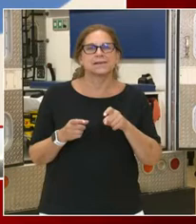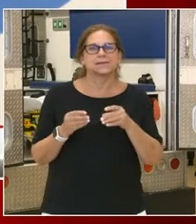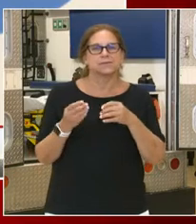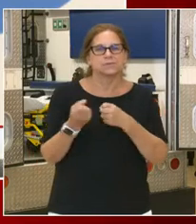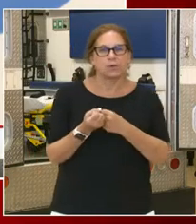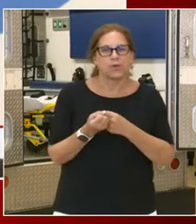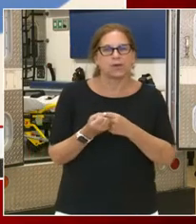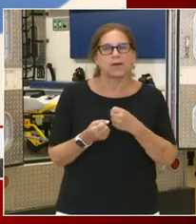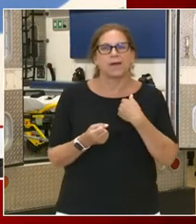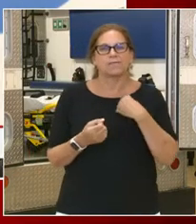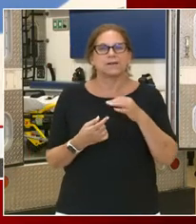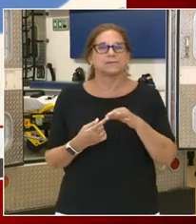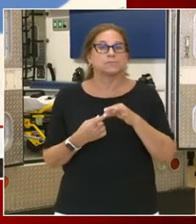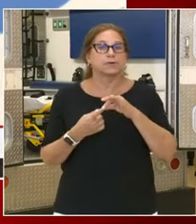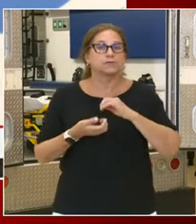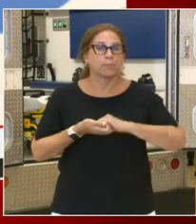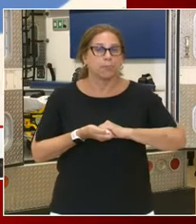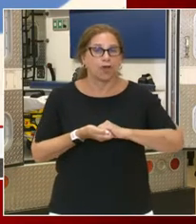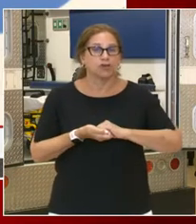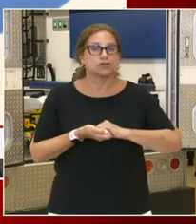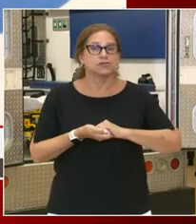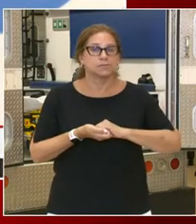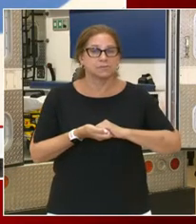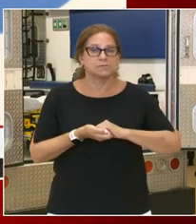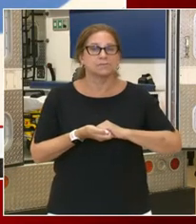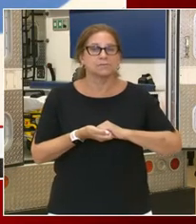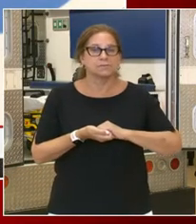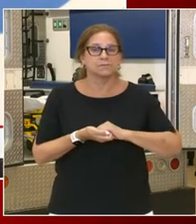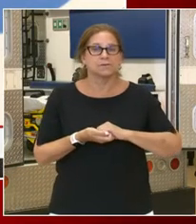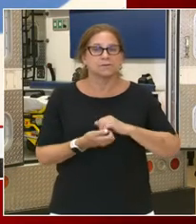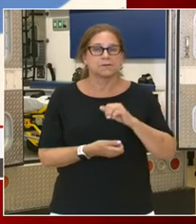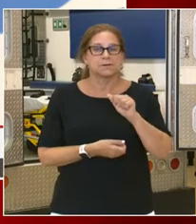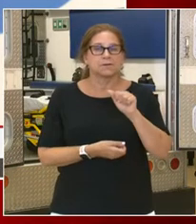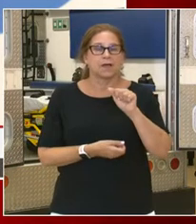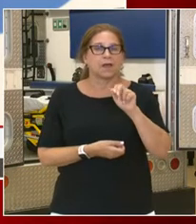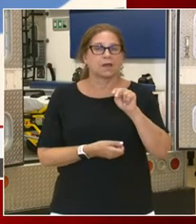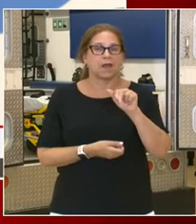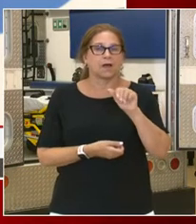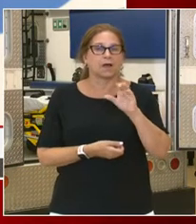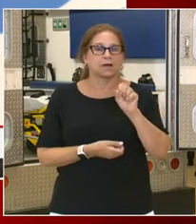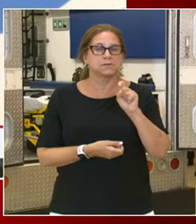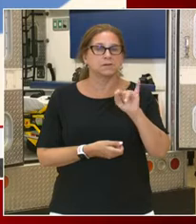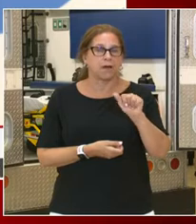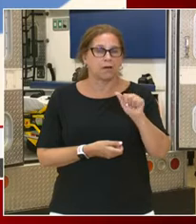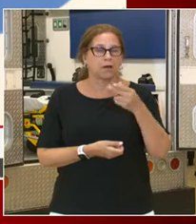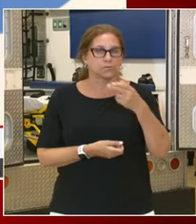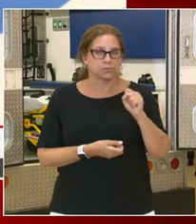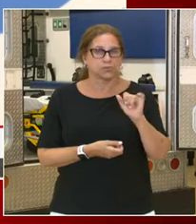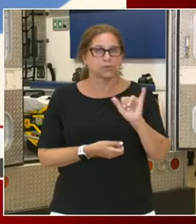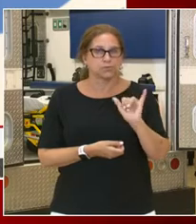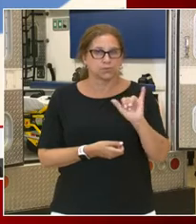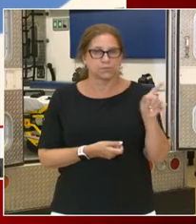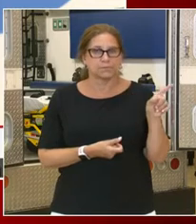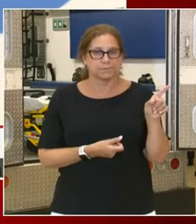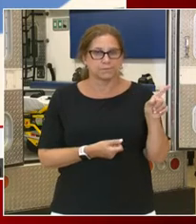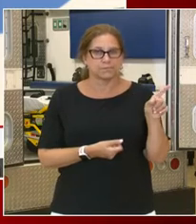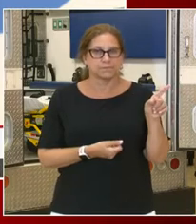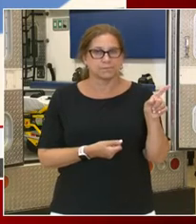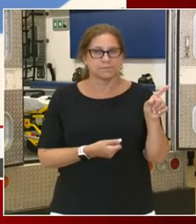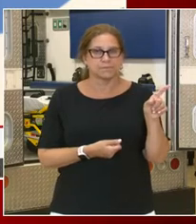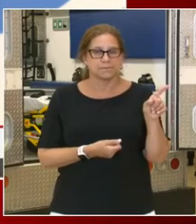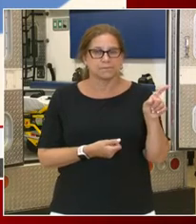have a special partnership with Anacostia High School, and one of the things we're looking at there is IDAs, individual development